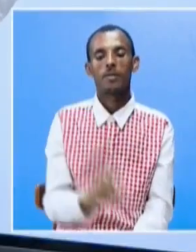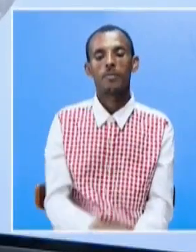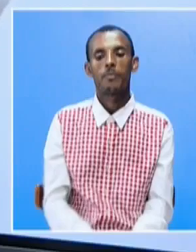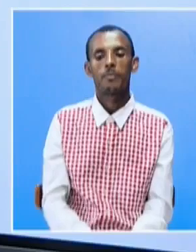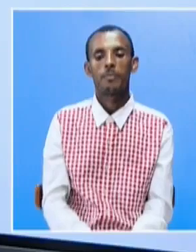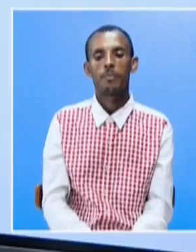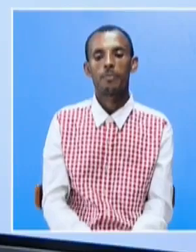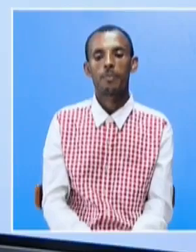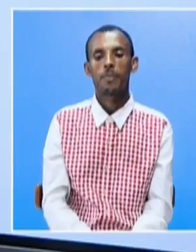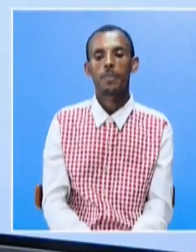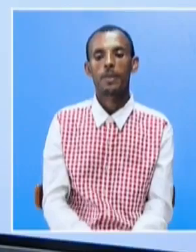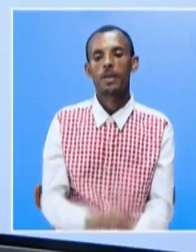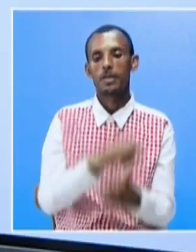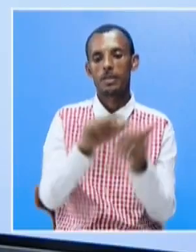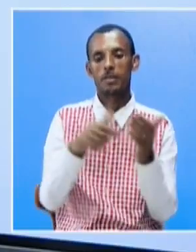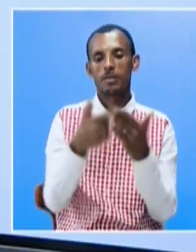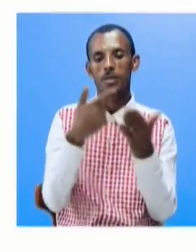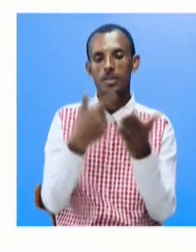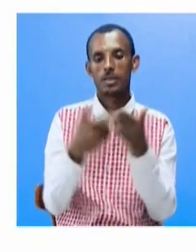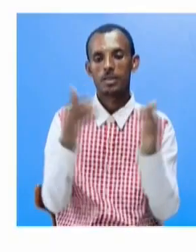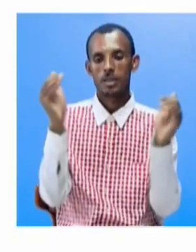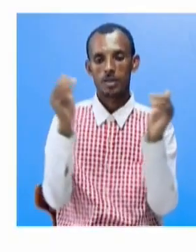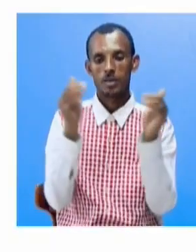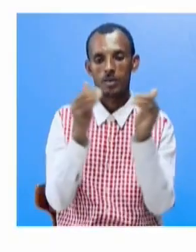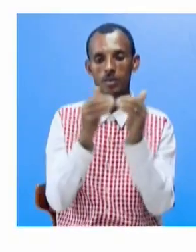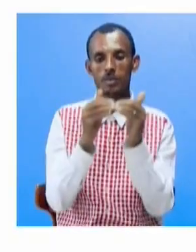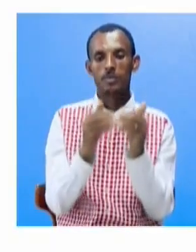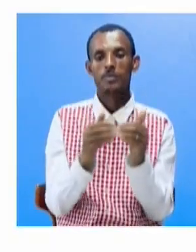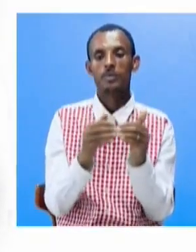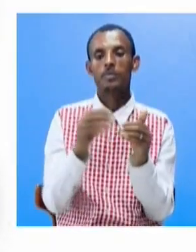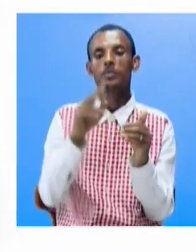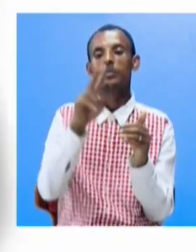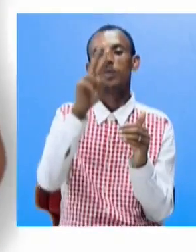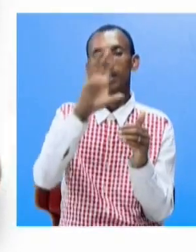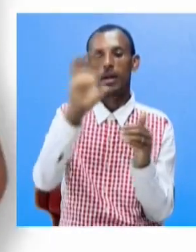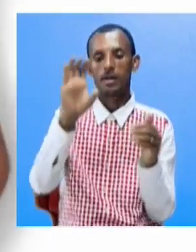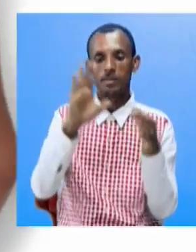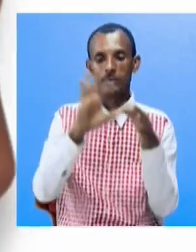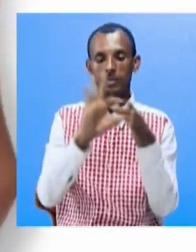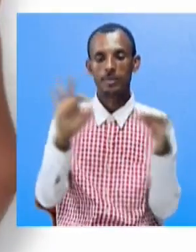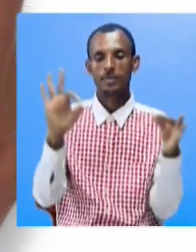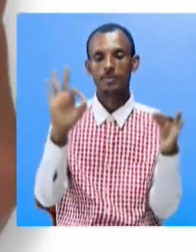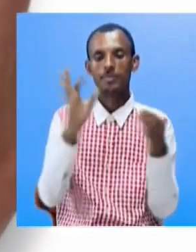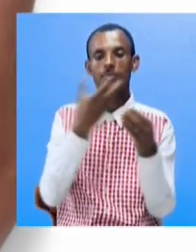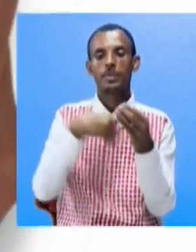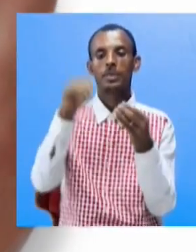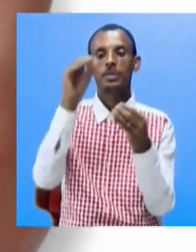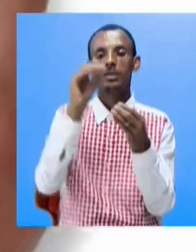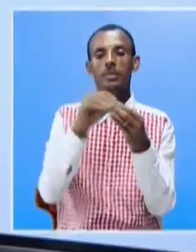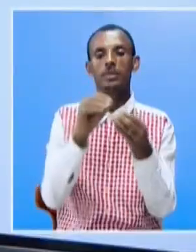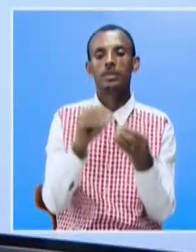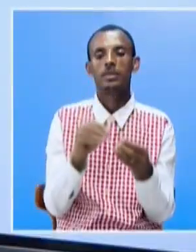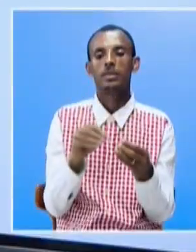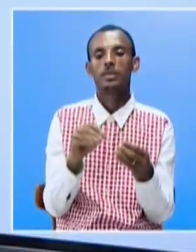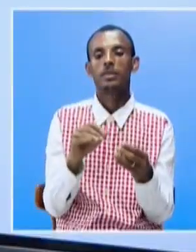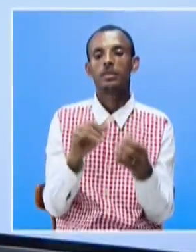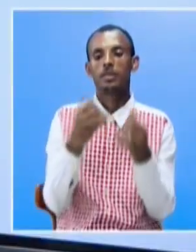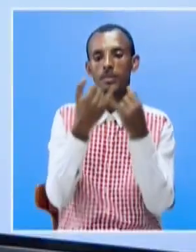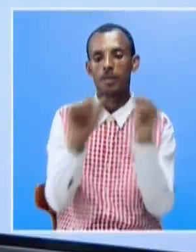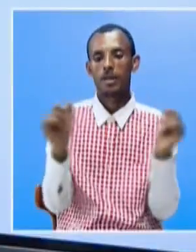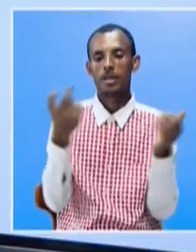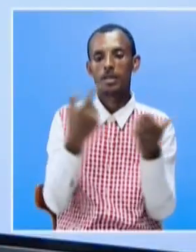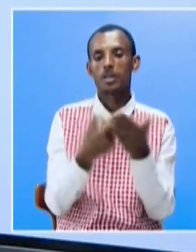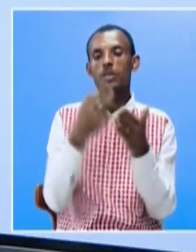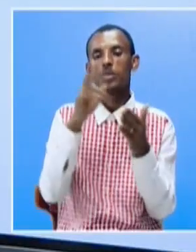meter. Therefore, this will be equal to this 200 meter plus, just I can divide these two